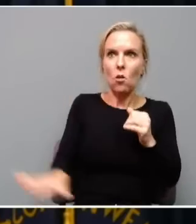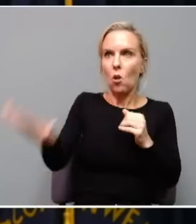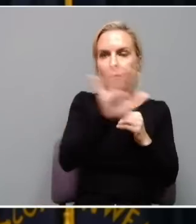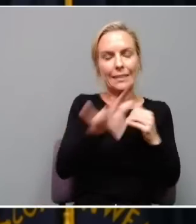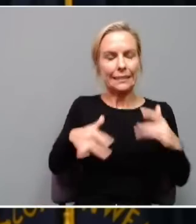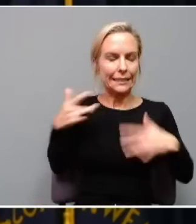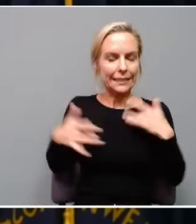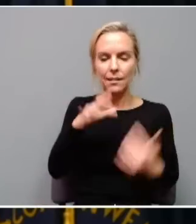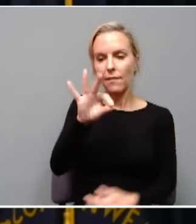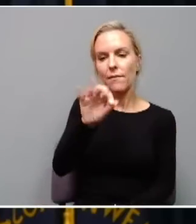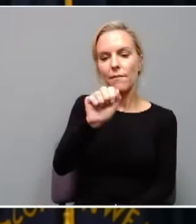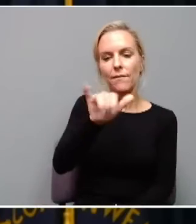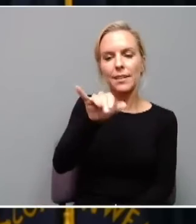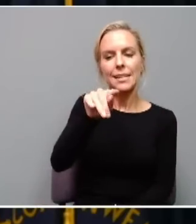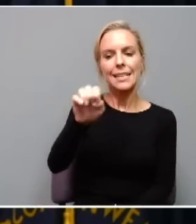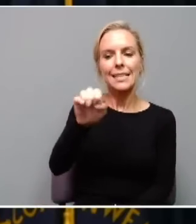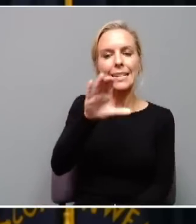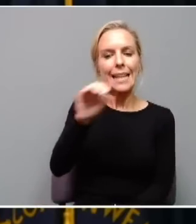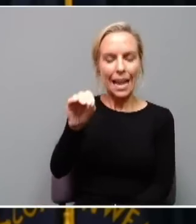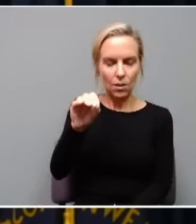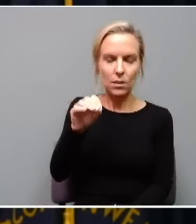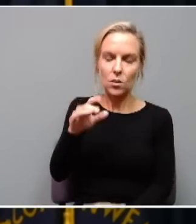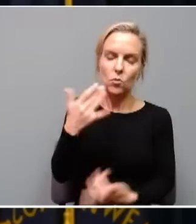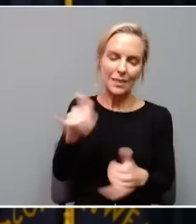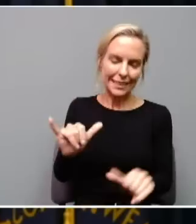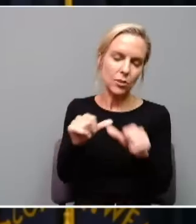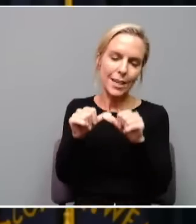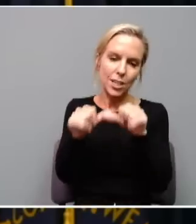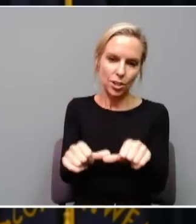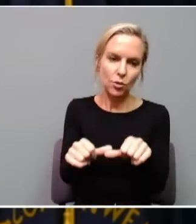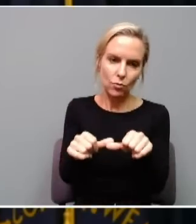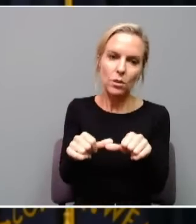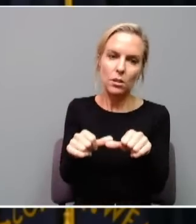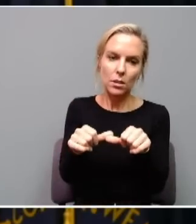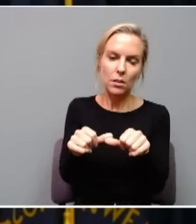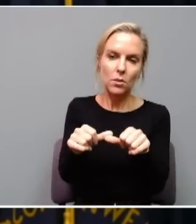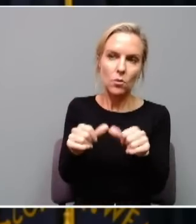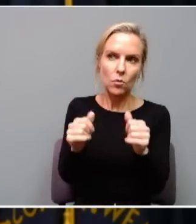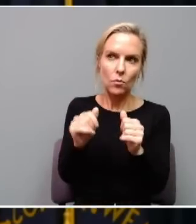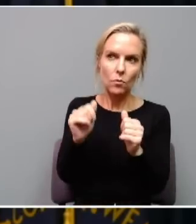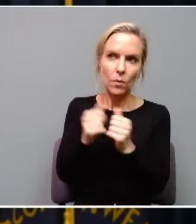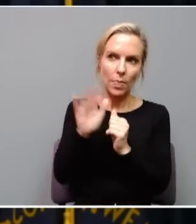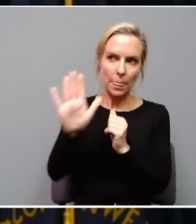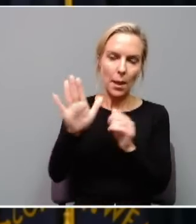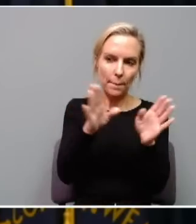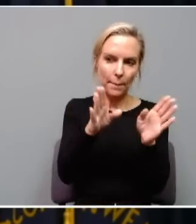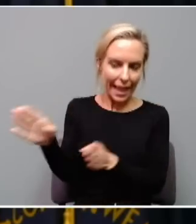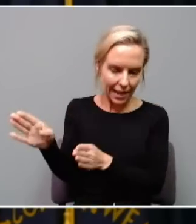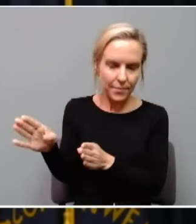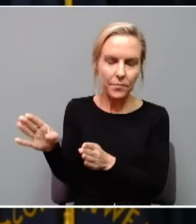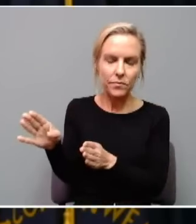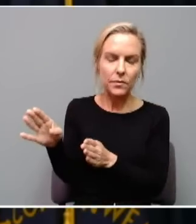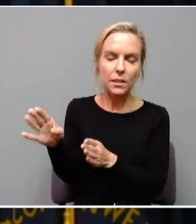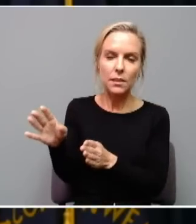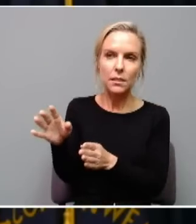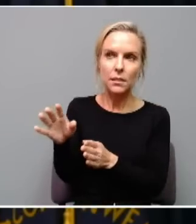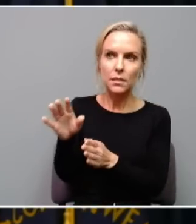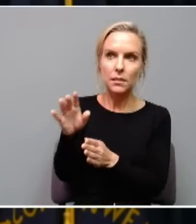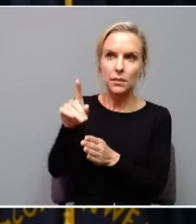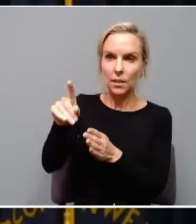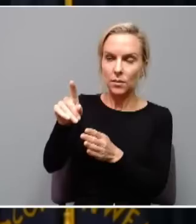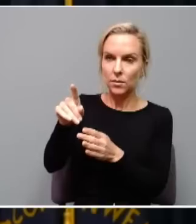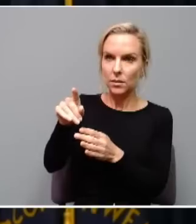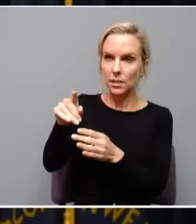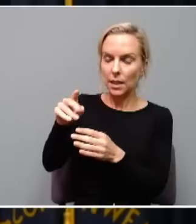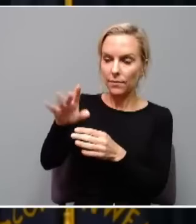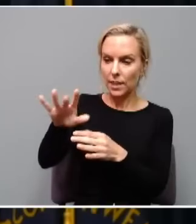County, I think, is going to continue with their plan as long as the shortage of monoclonals don't